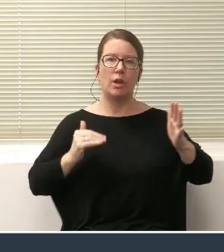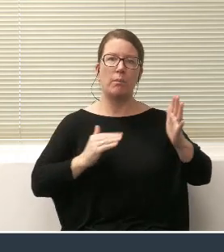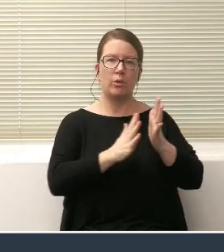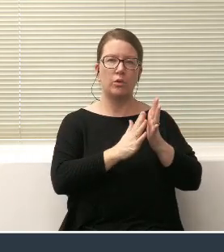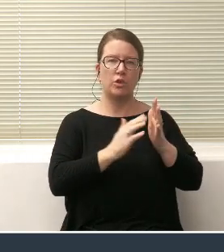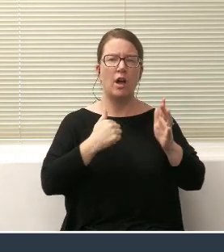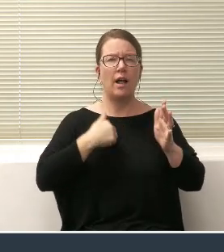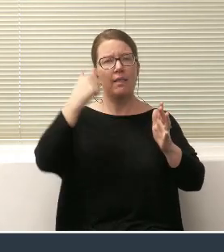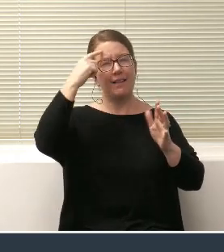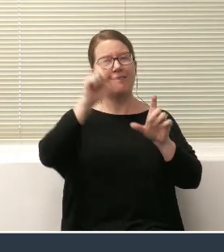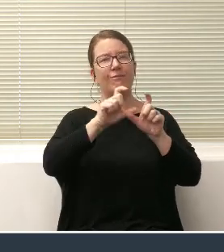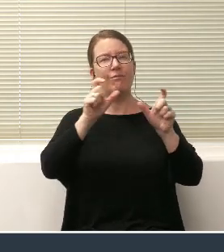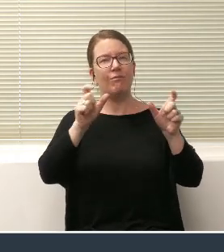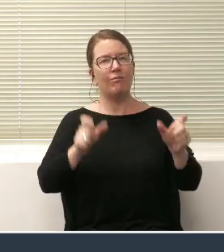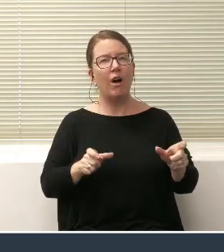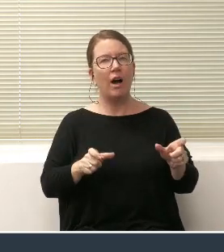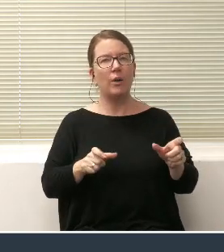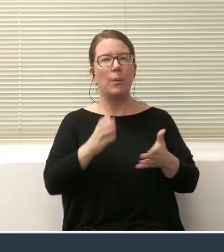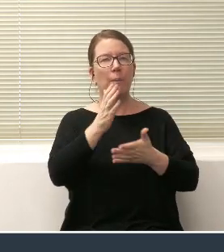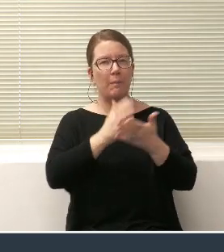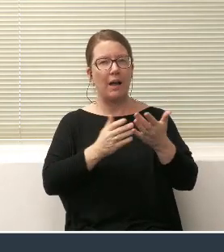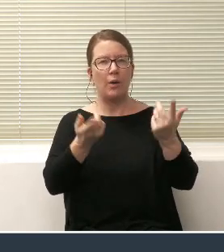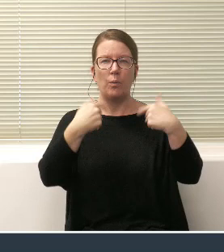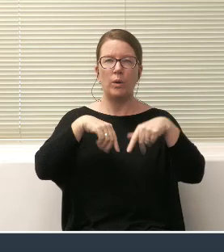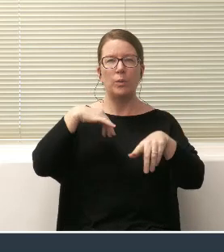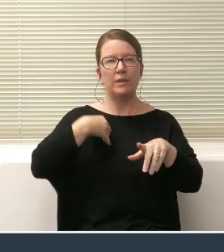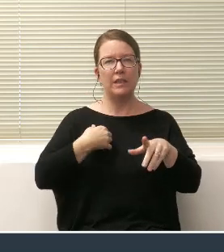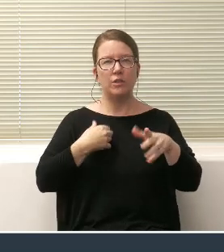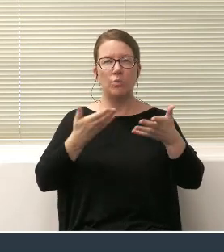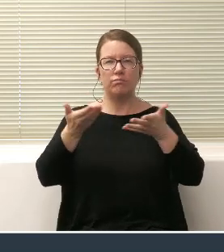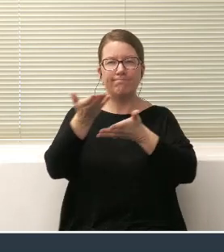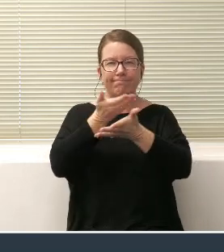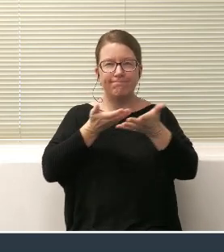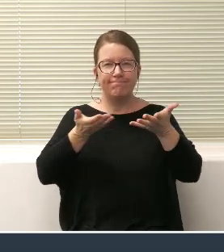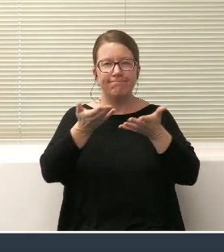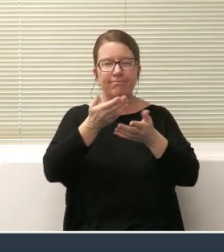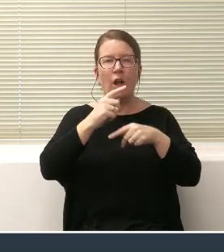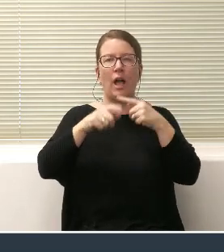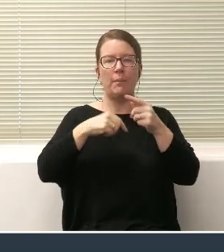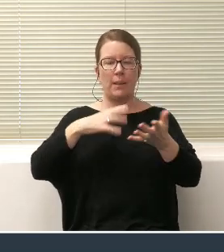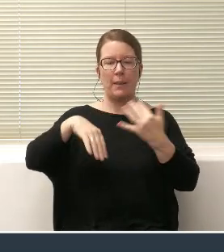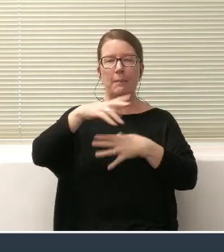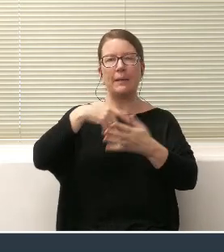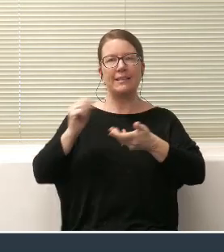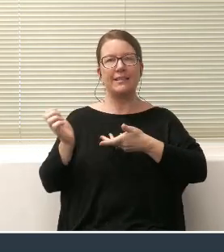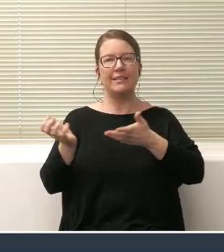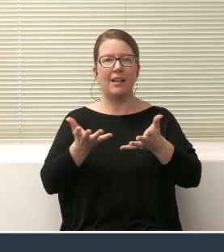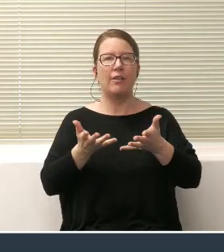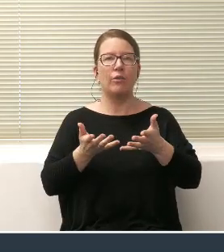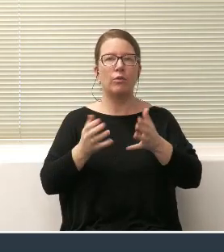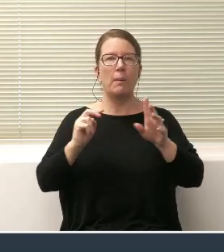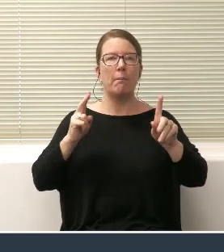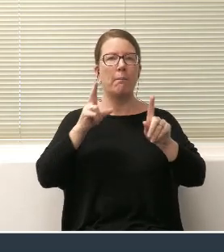final component of this that we just need to tease out, is that mixed delivery model, which was obviously our